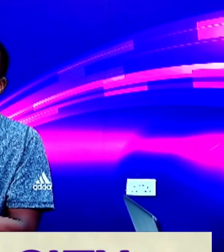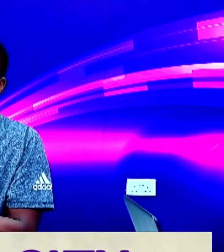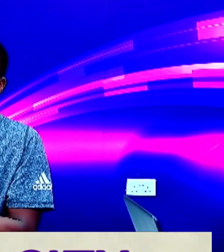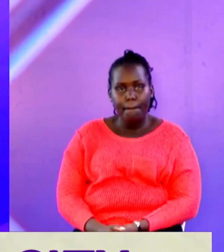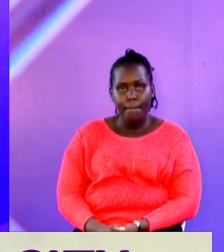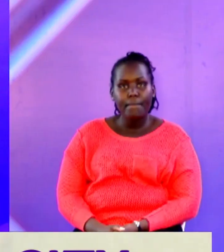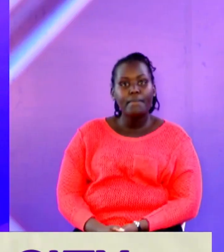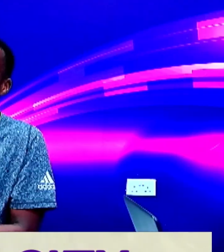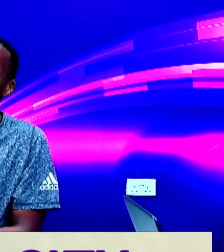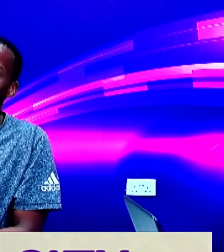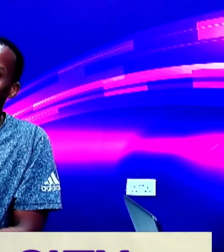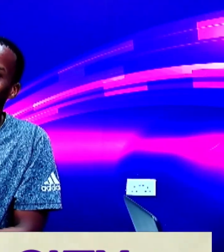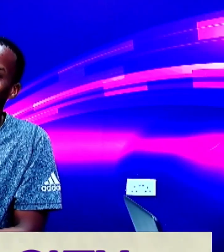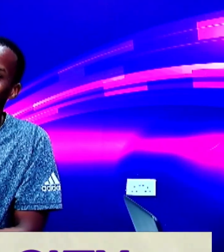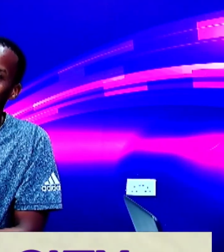Butlers.